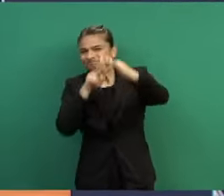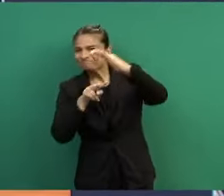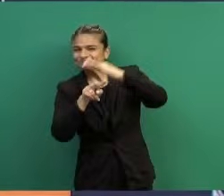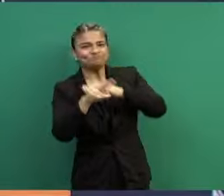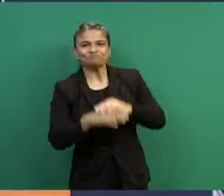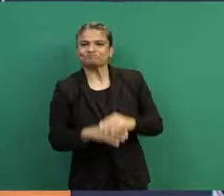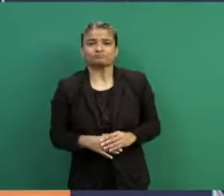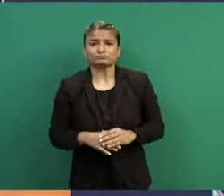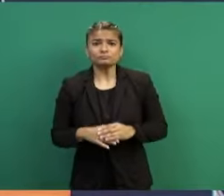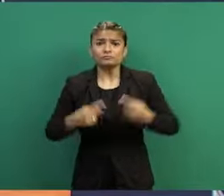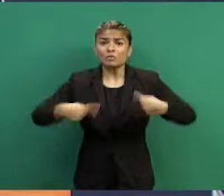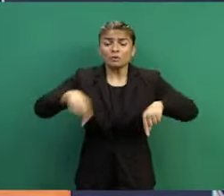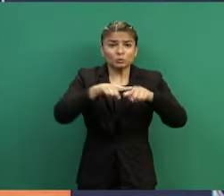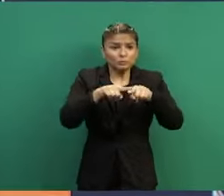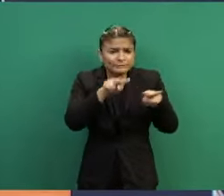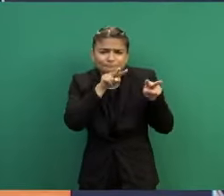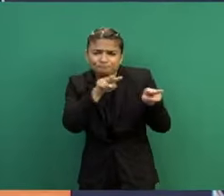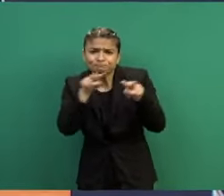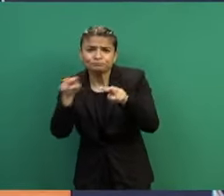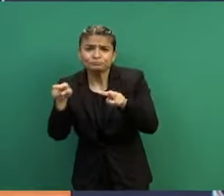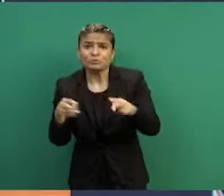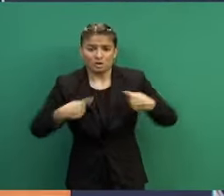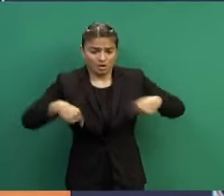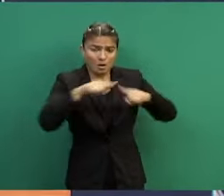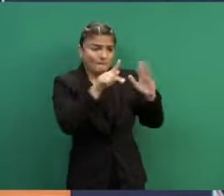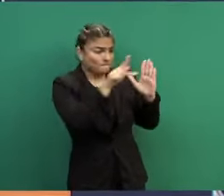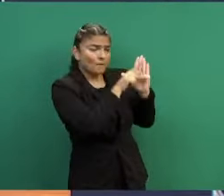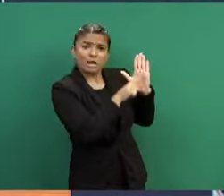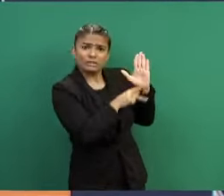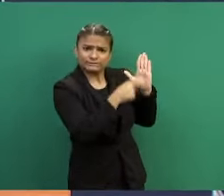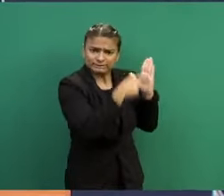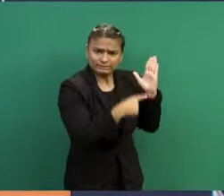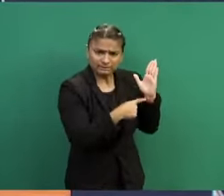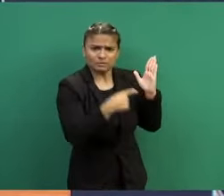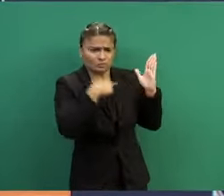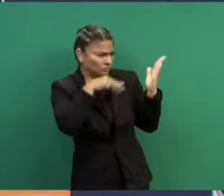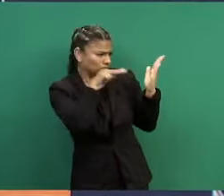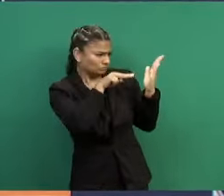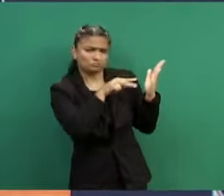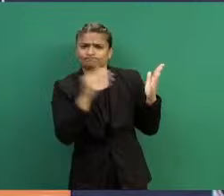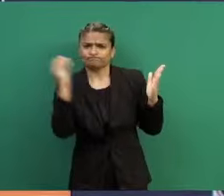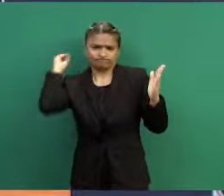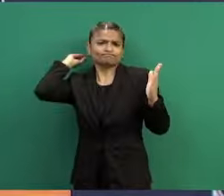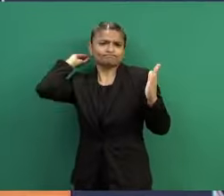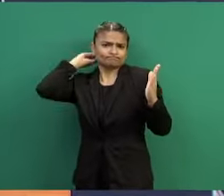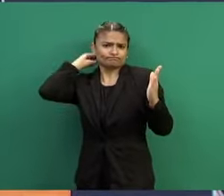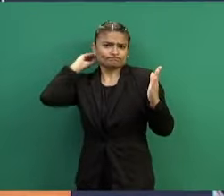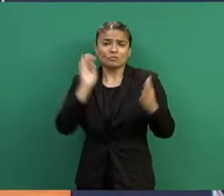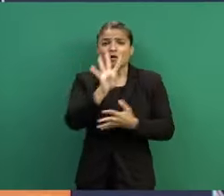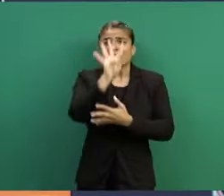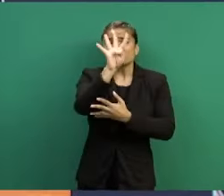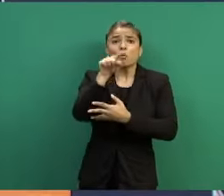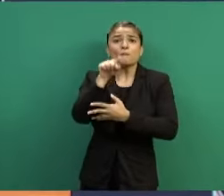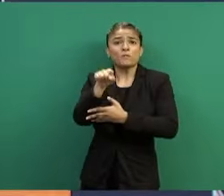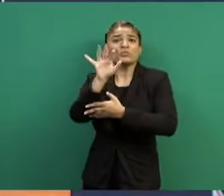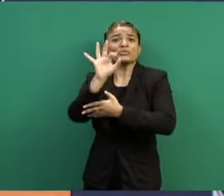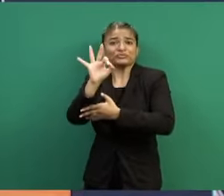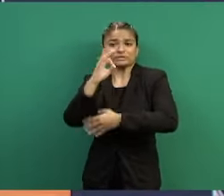high at about 4.3% in 2024, compared to the 1.1% average rate